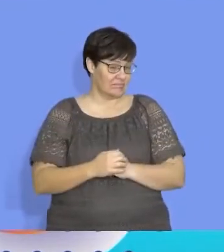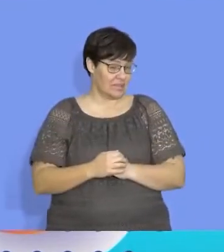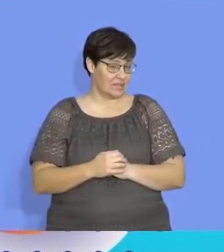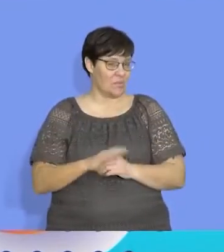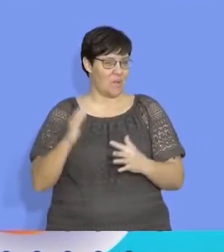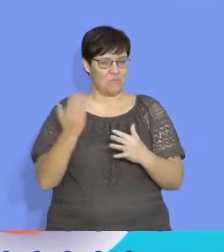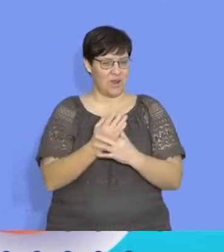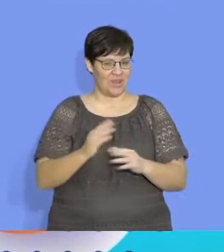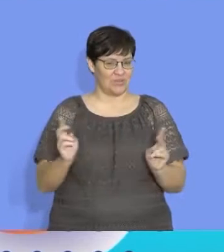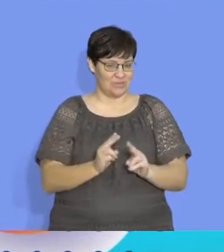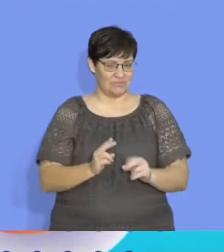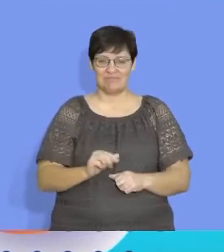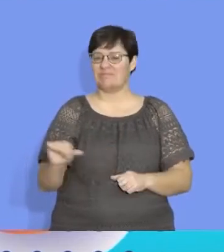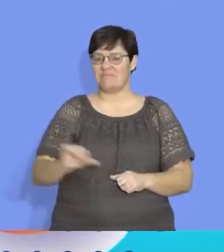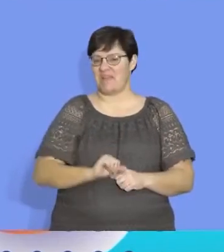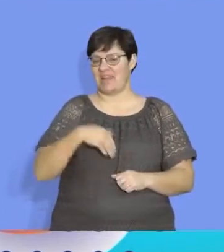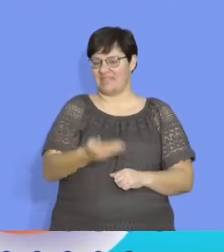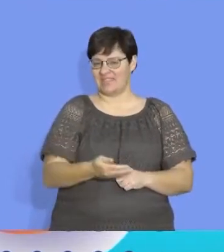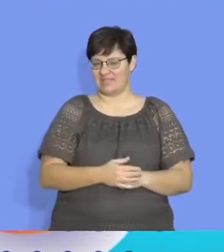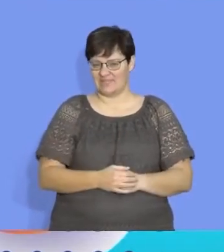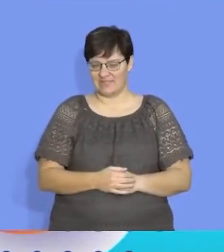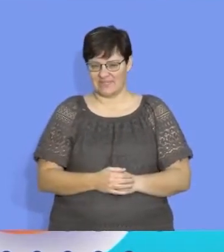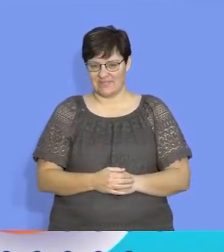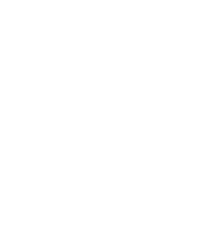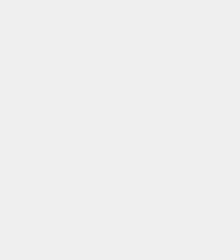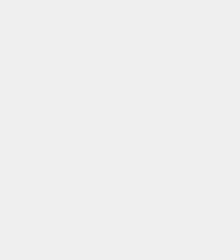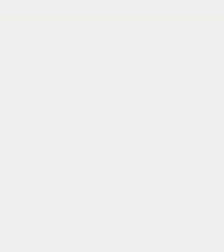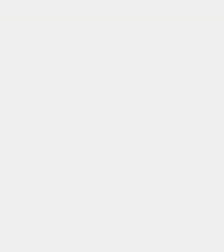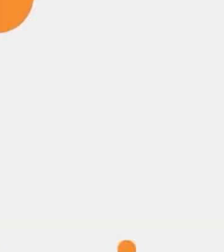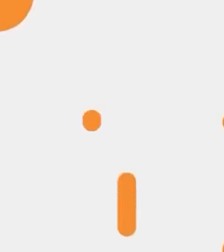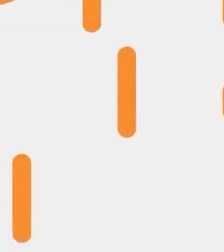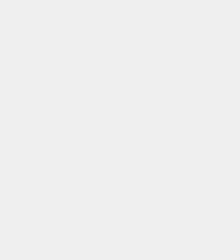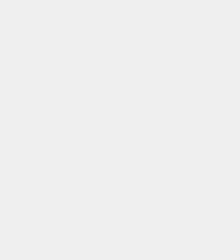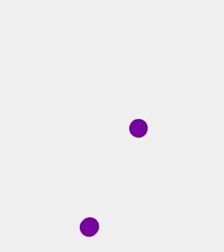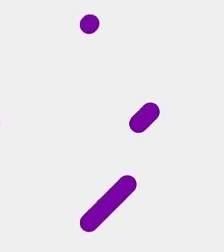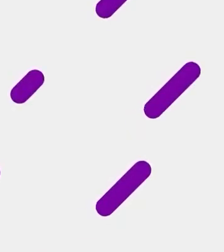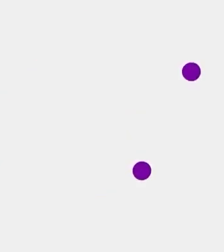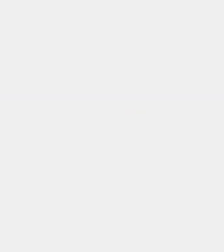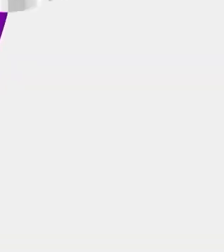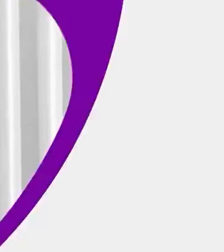take a short break. We'll be back straight after that.